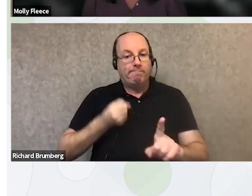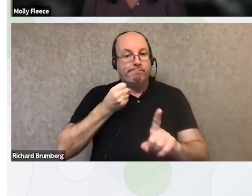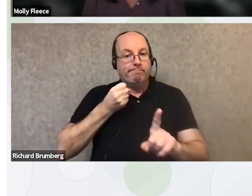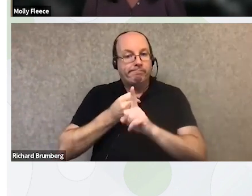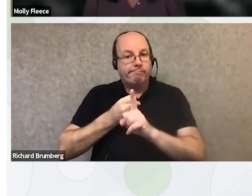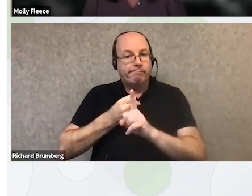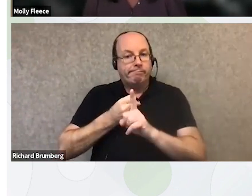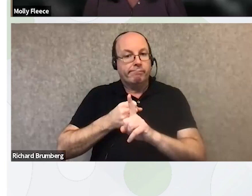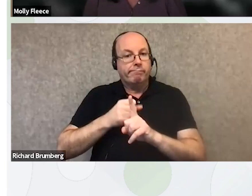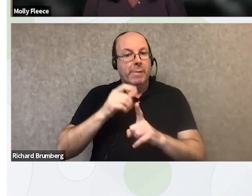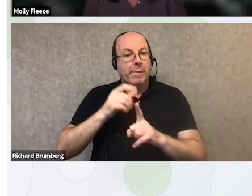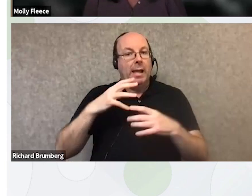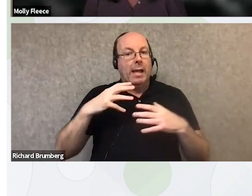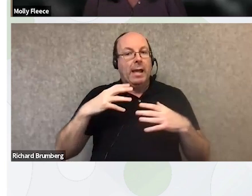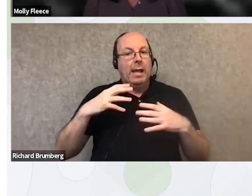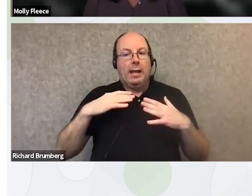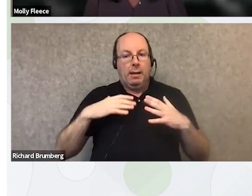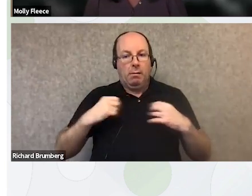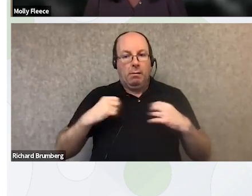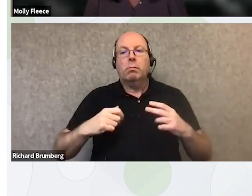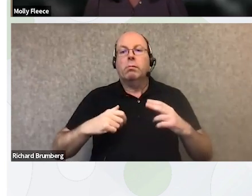in different healthcare facilities.